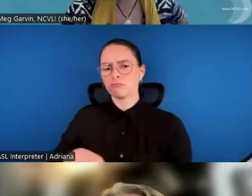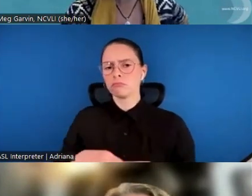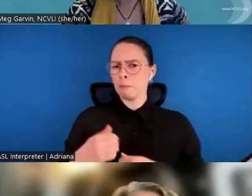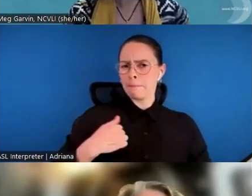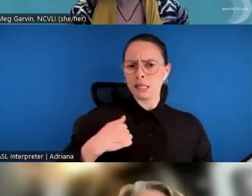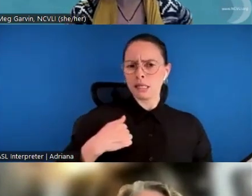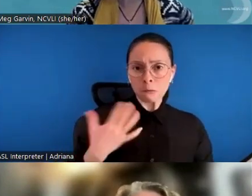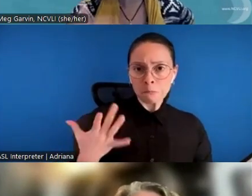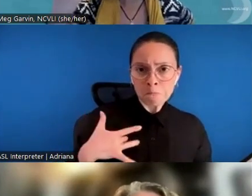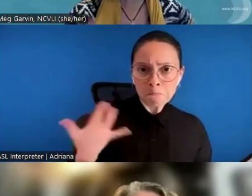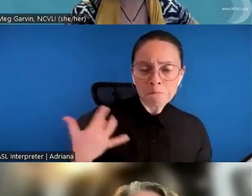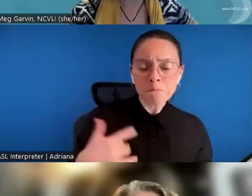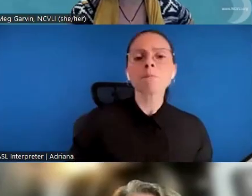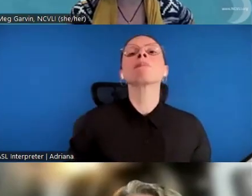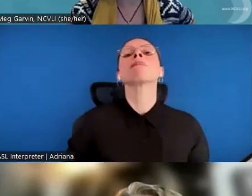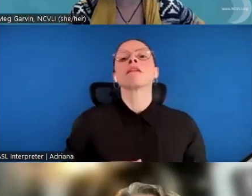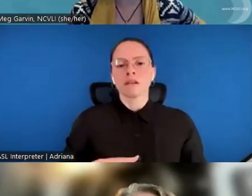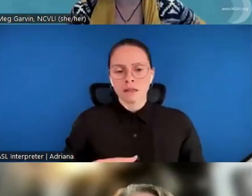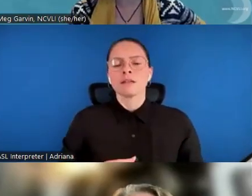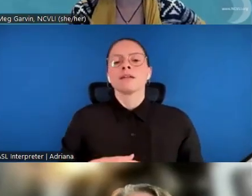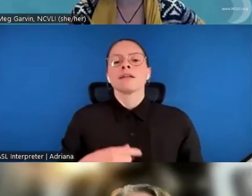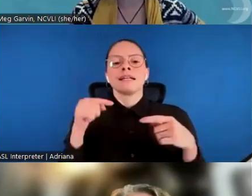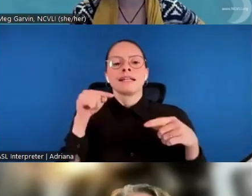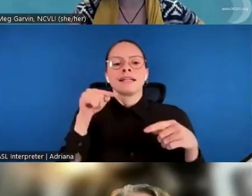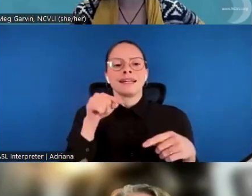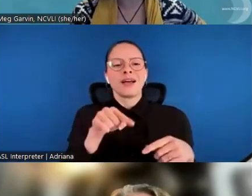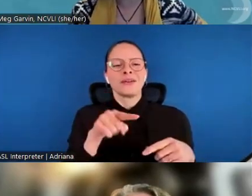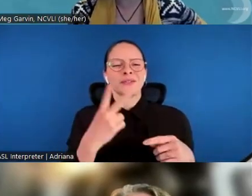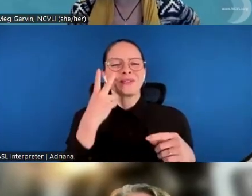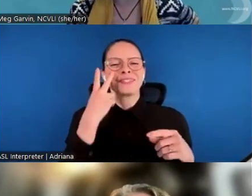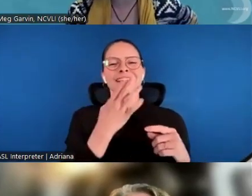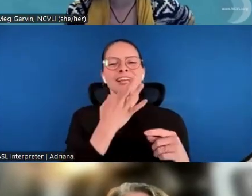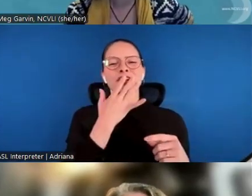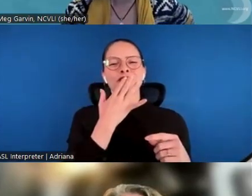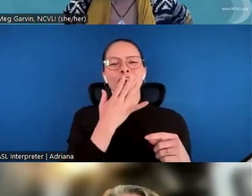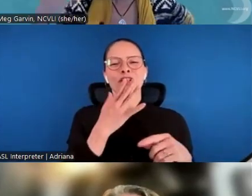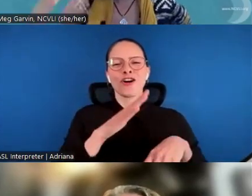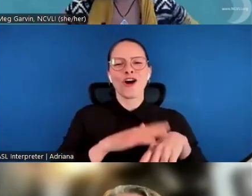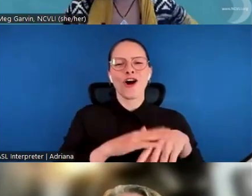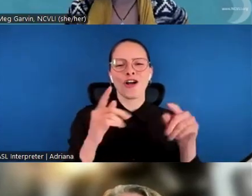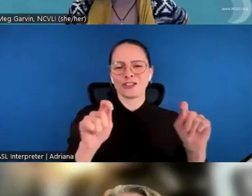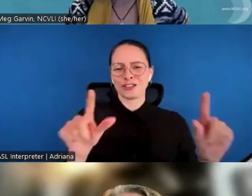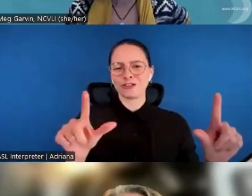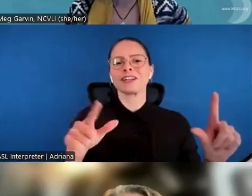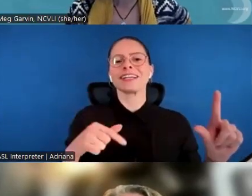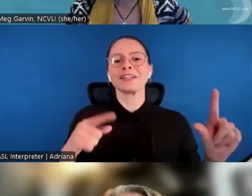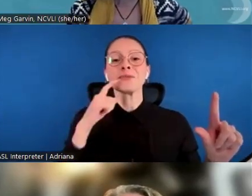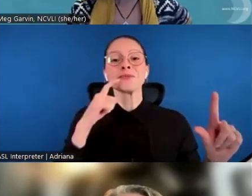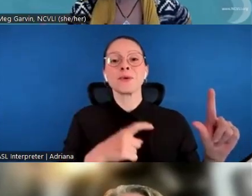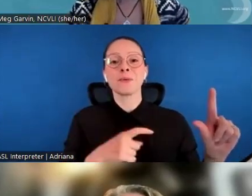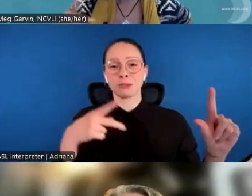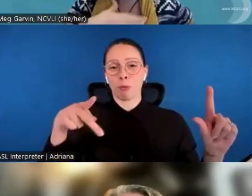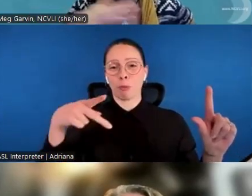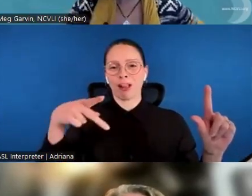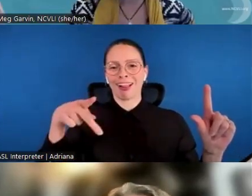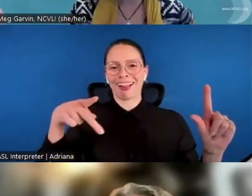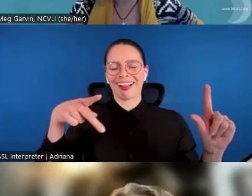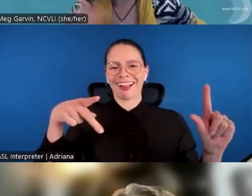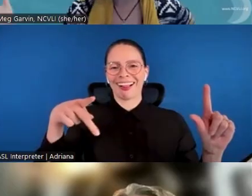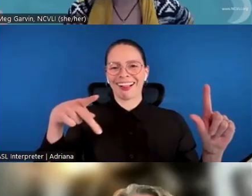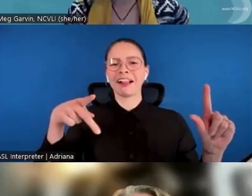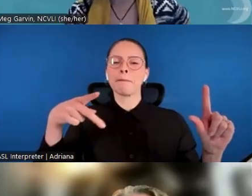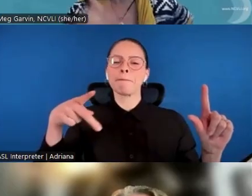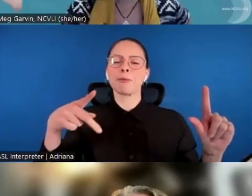with intention, the color on the screen, for those of you that can see colors, is purple. And purple is because it's for